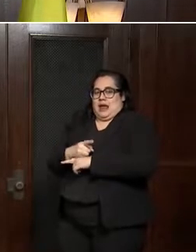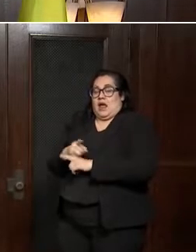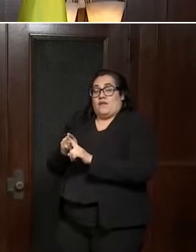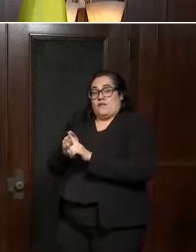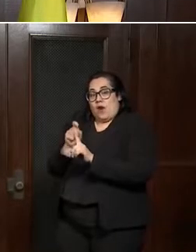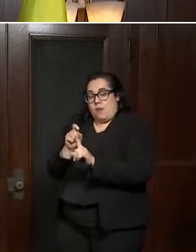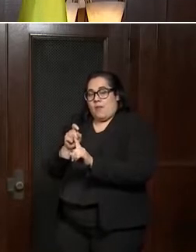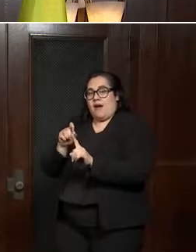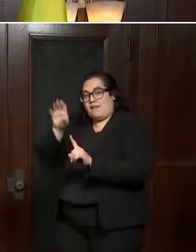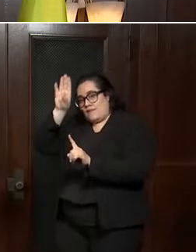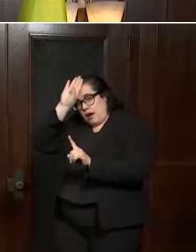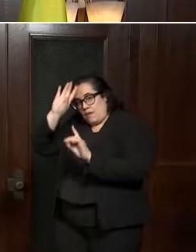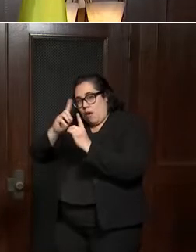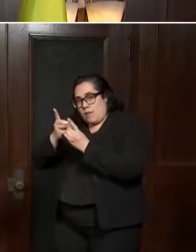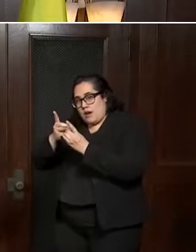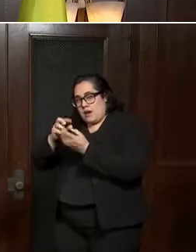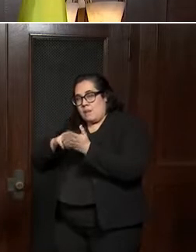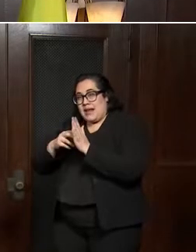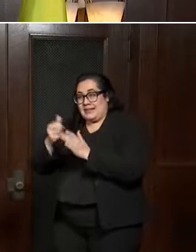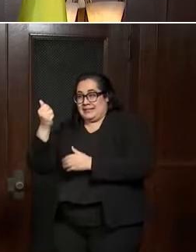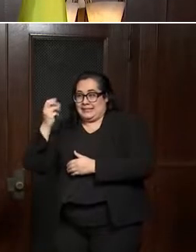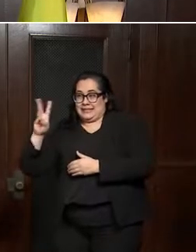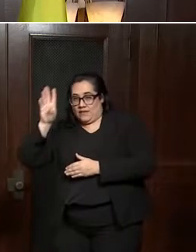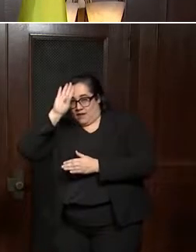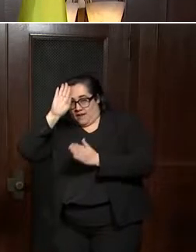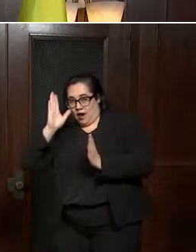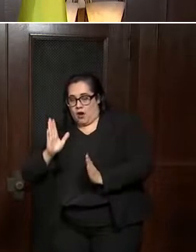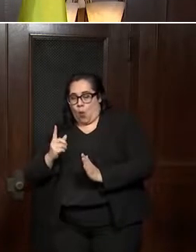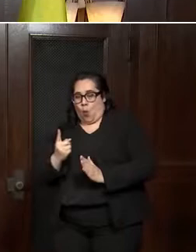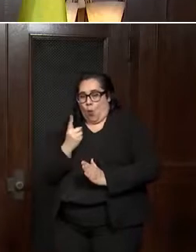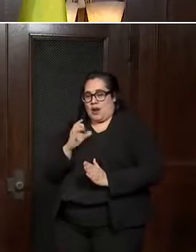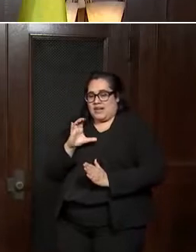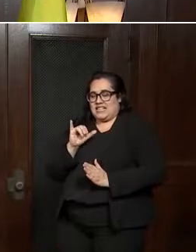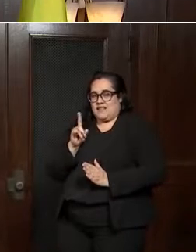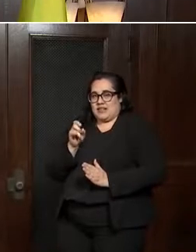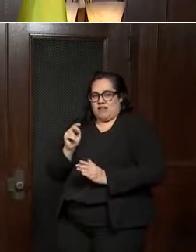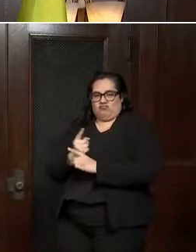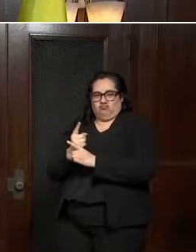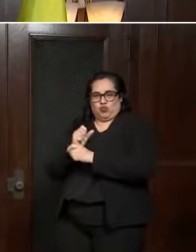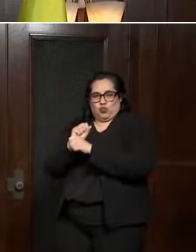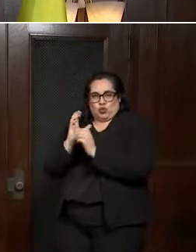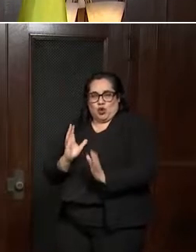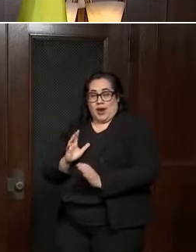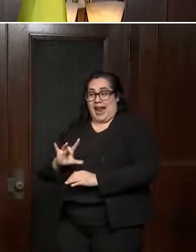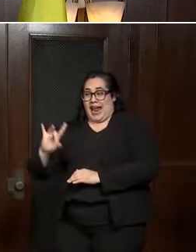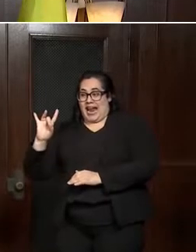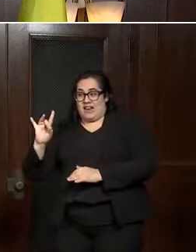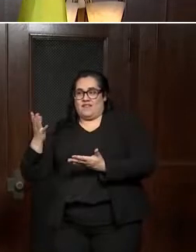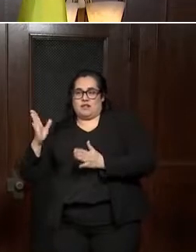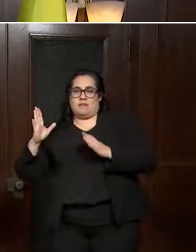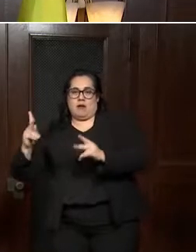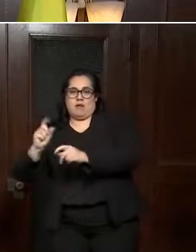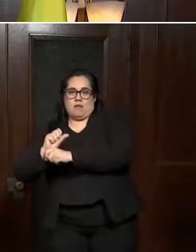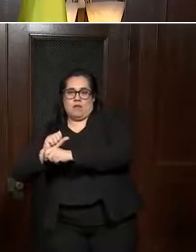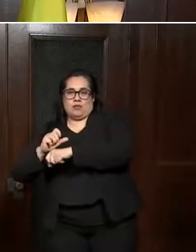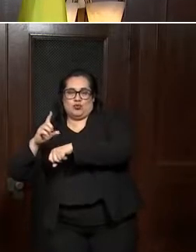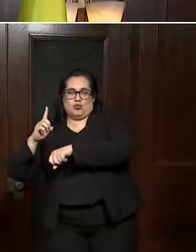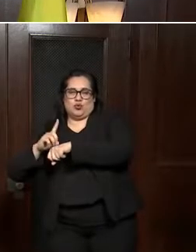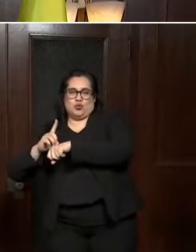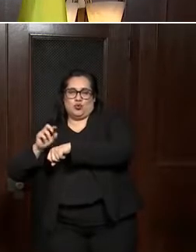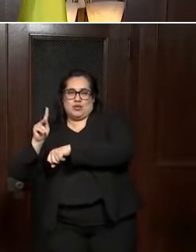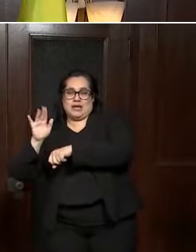from the fire department. That's 16 firefighters and 1 civilian. 8 have returned to duty. In the LAPD,